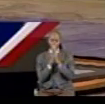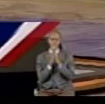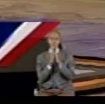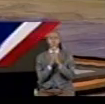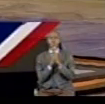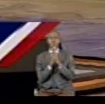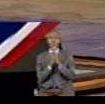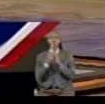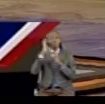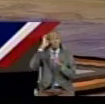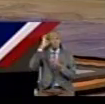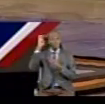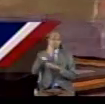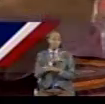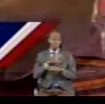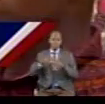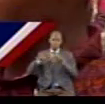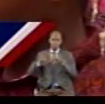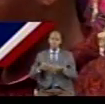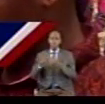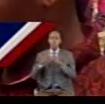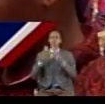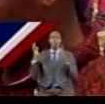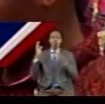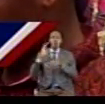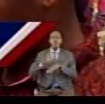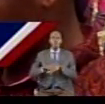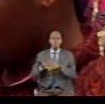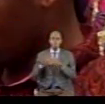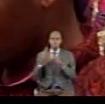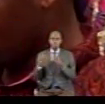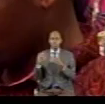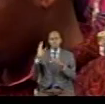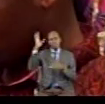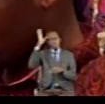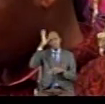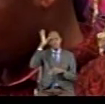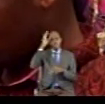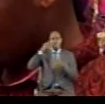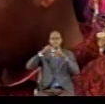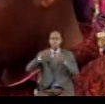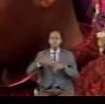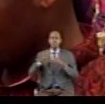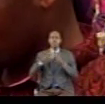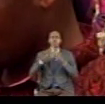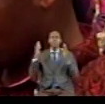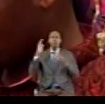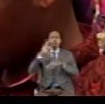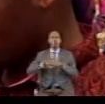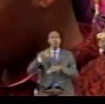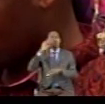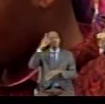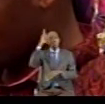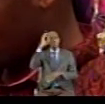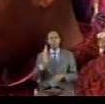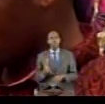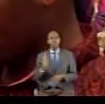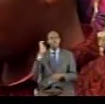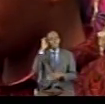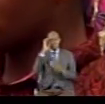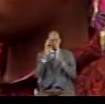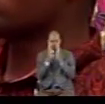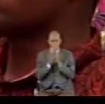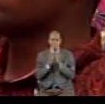so much upon the Father. He depended so much upon God. He prayed all the time.